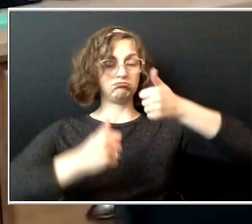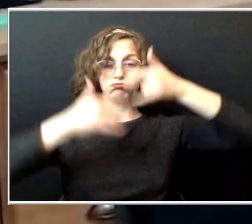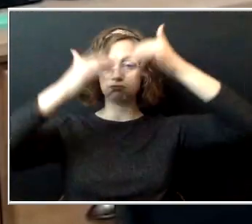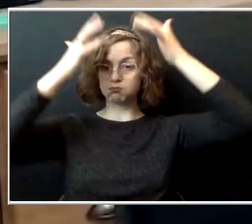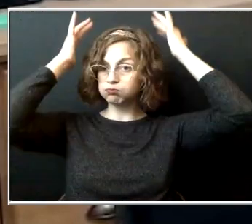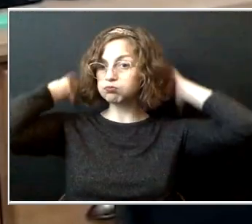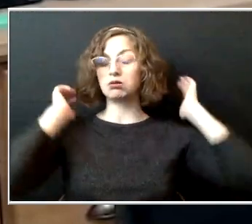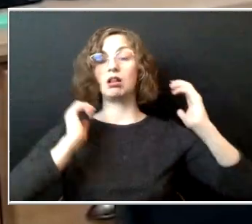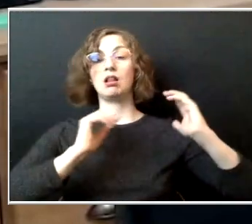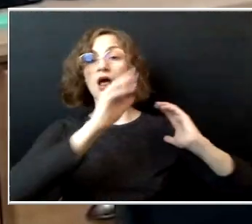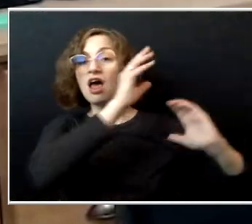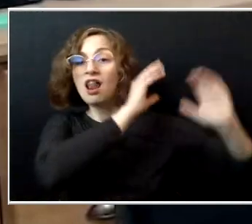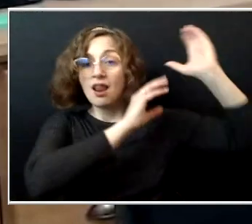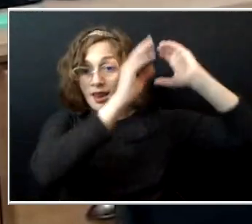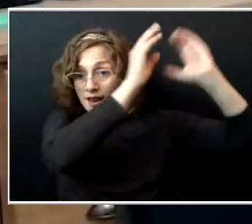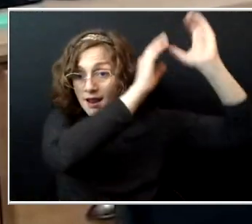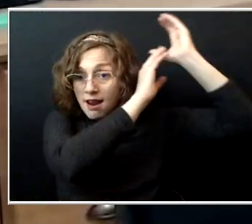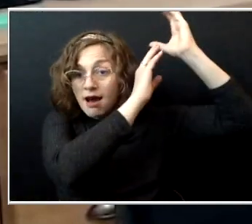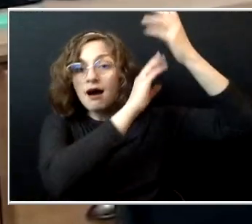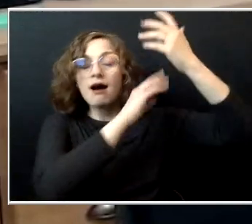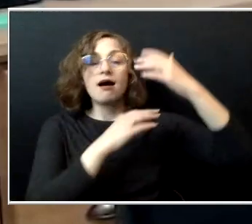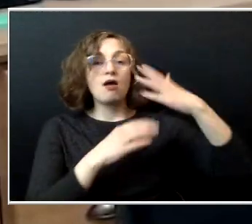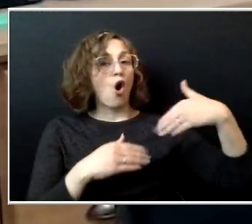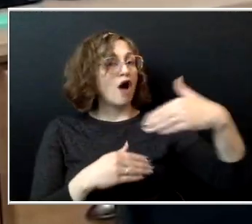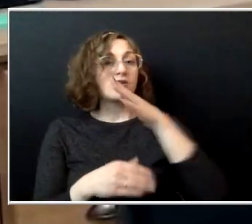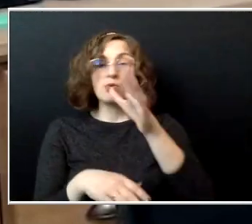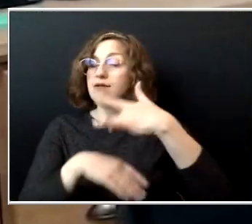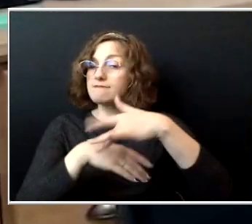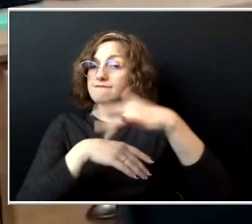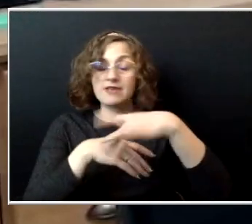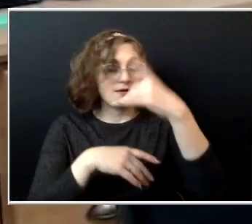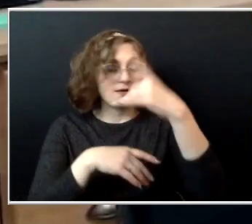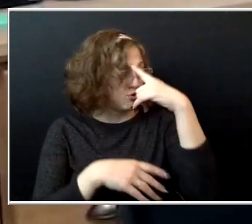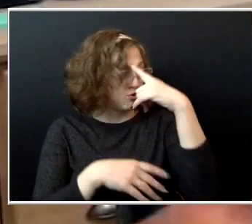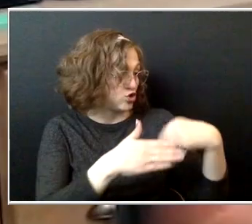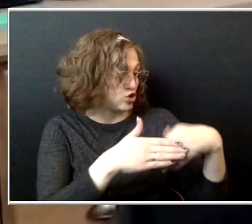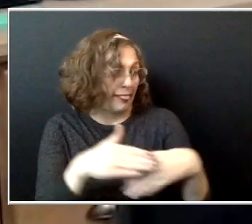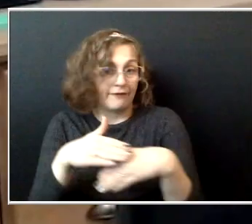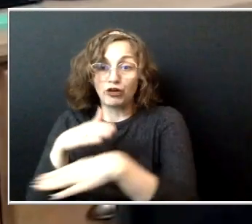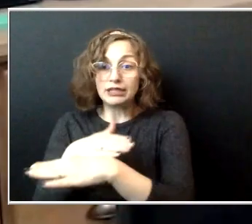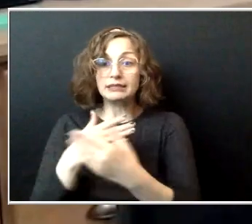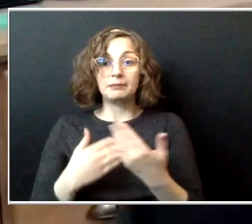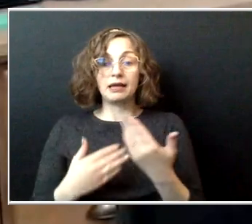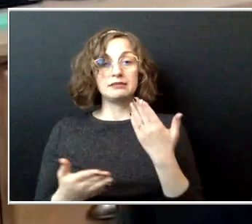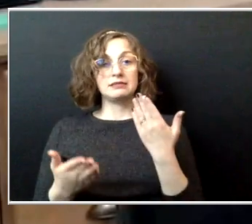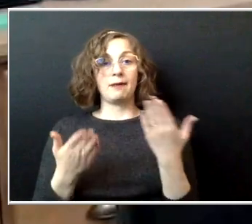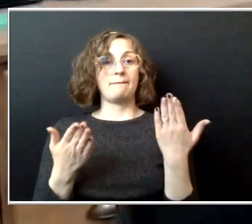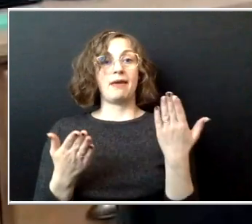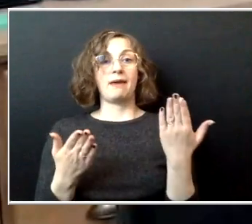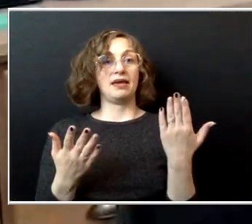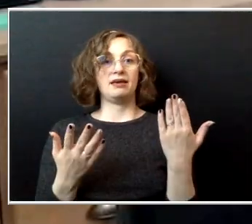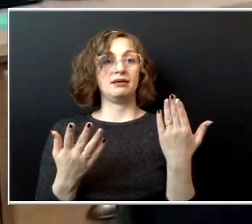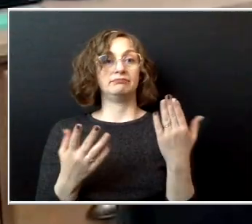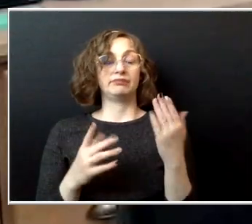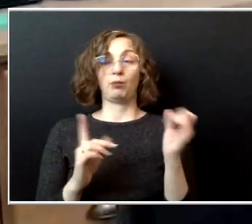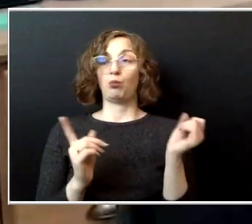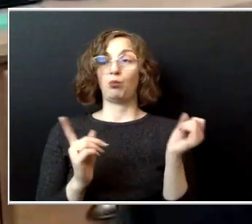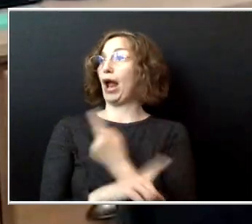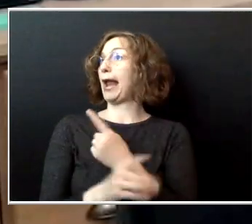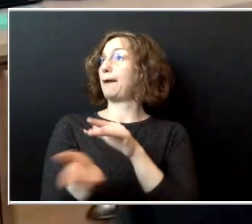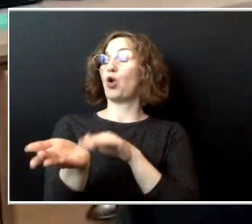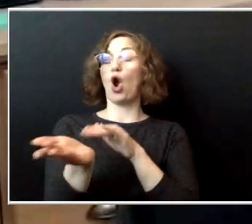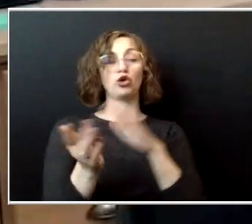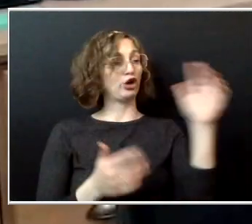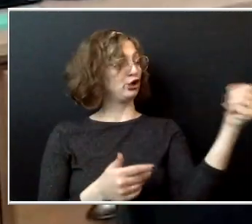times wasn't available to do the deliveries because it might be some random doctor who was traveling in that would end up doing your